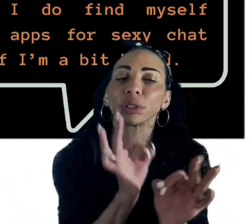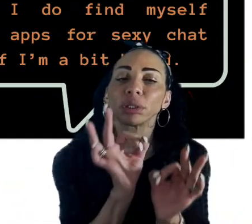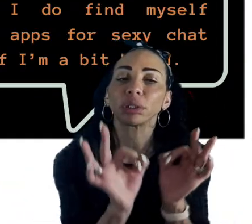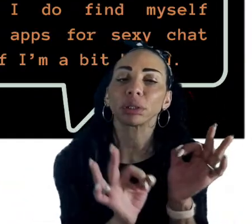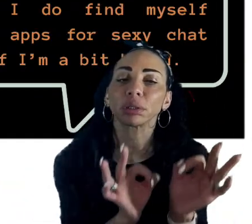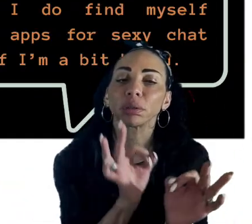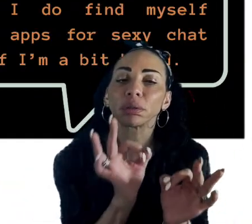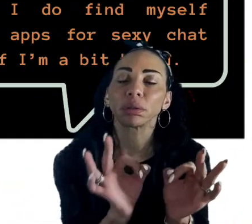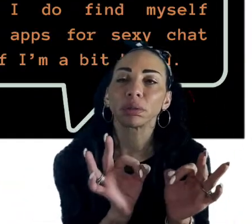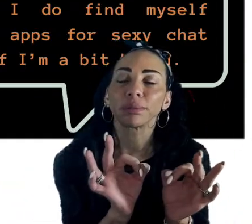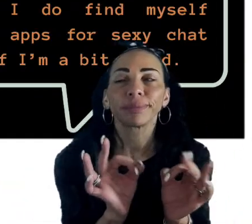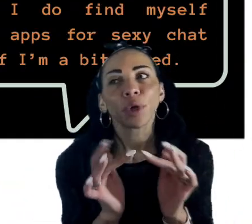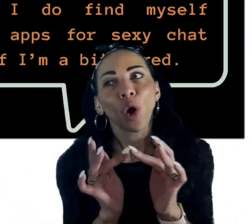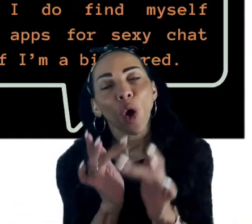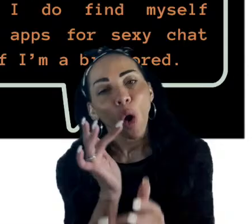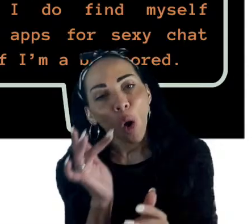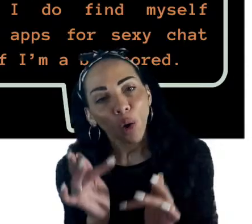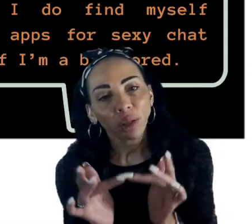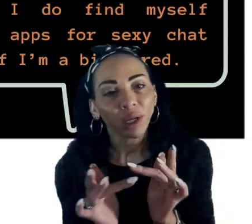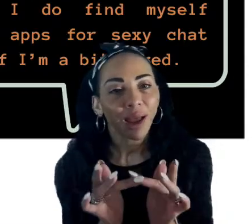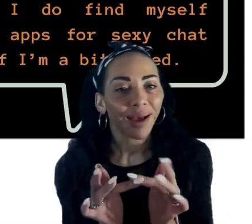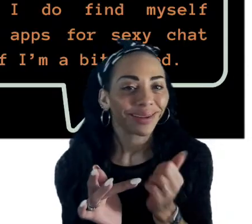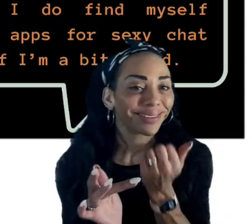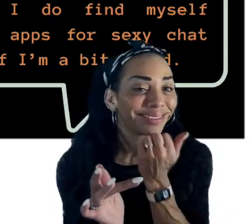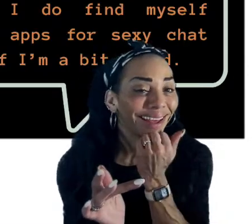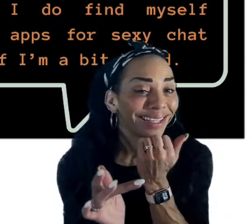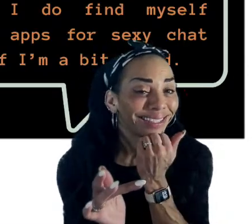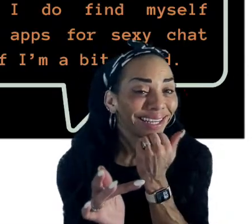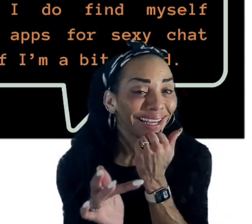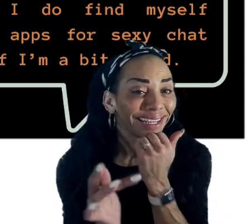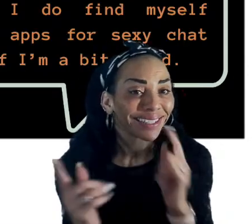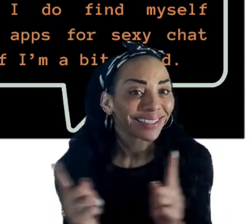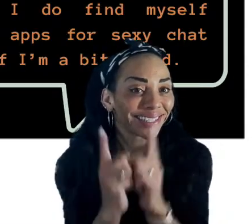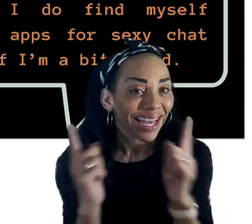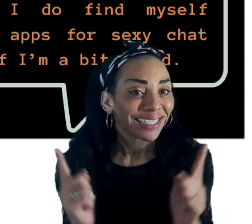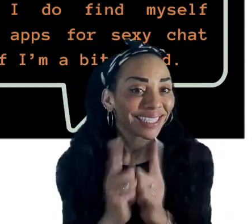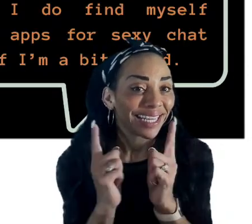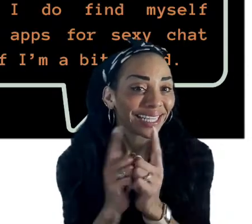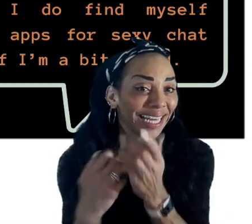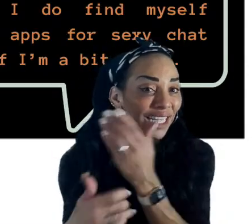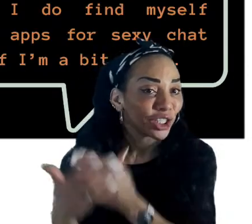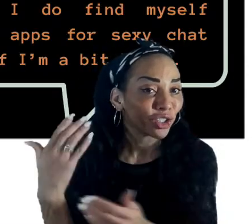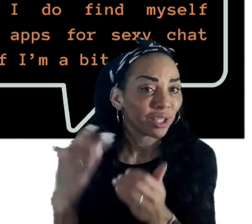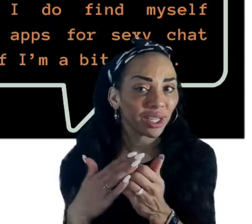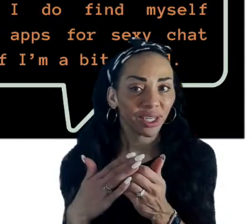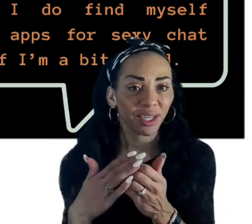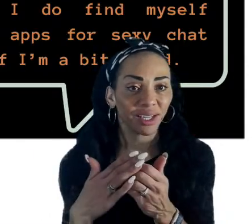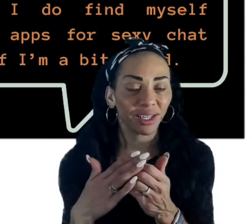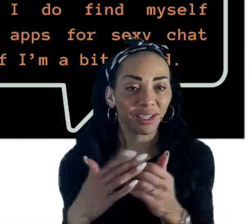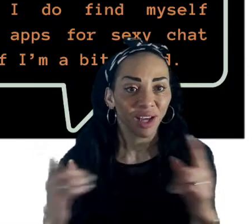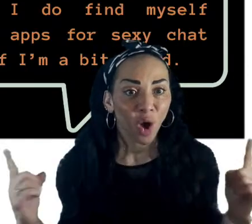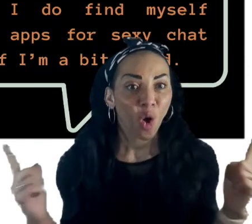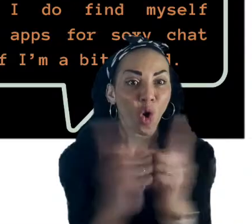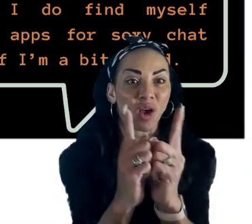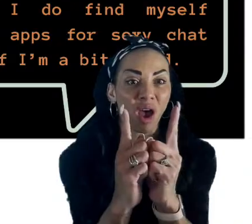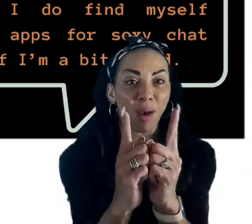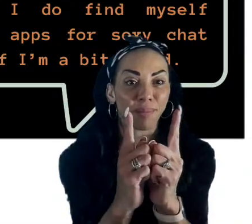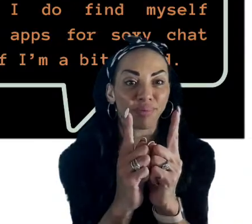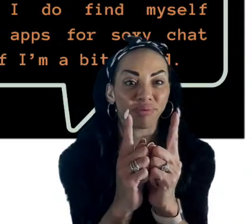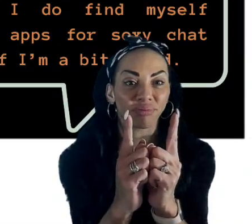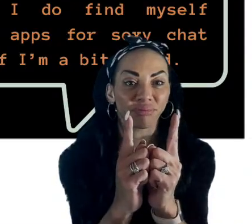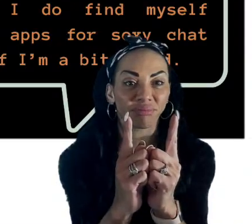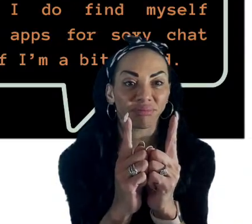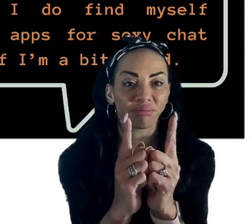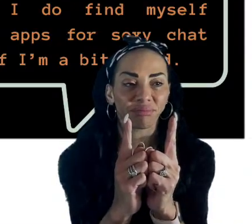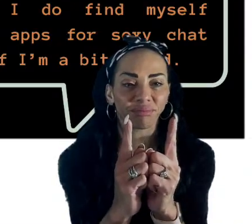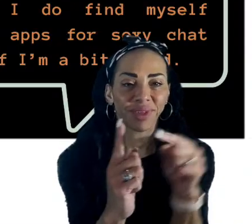online dating history, hookup, where is that information stored? Where, like for example,